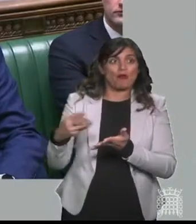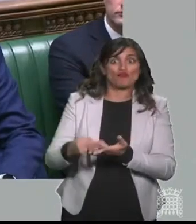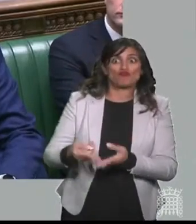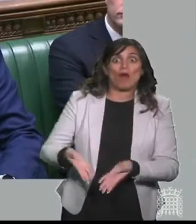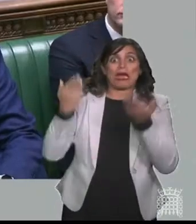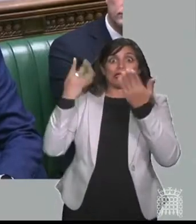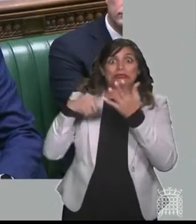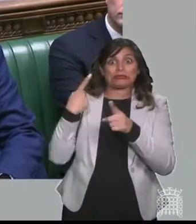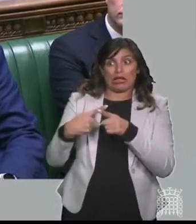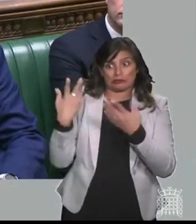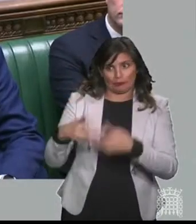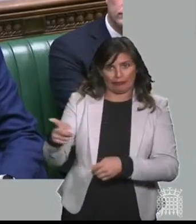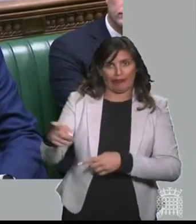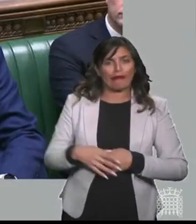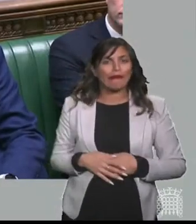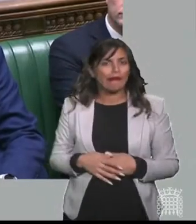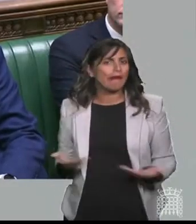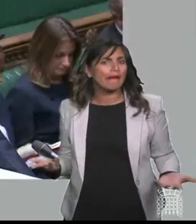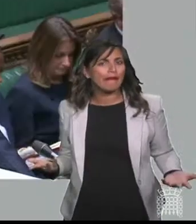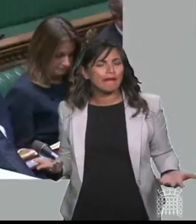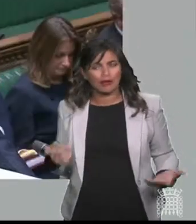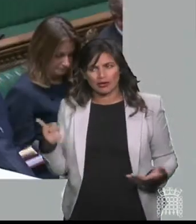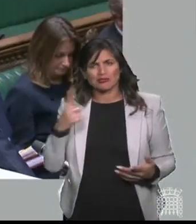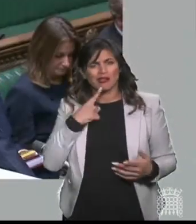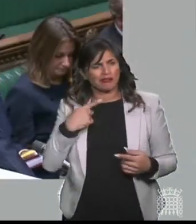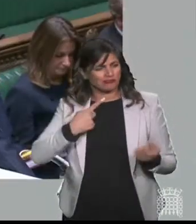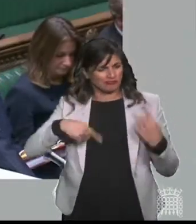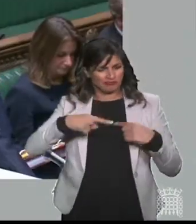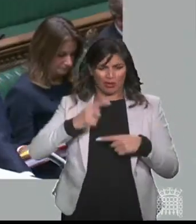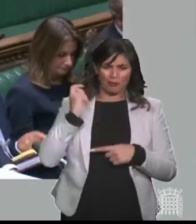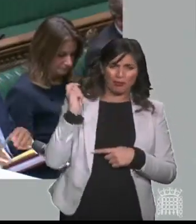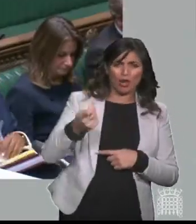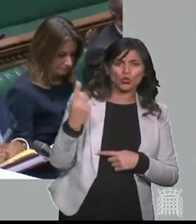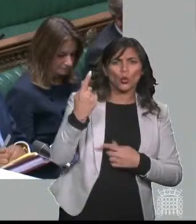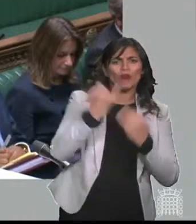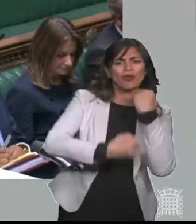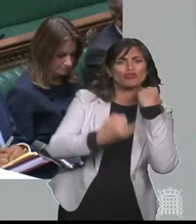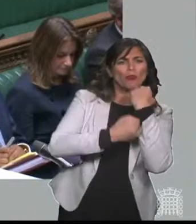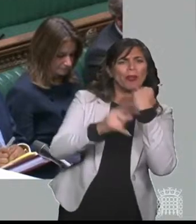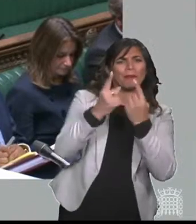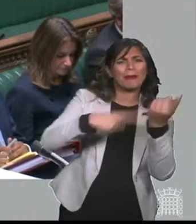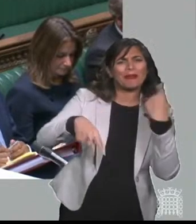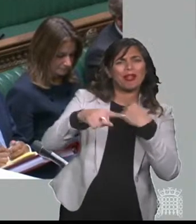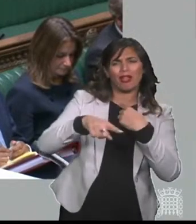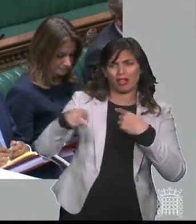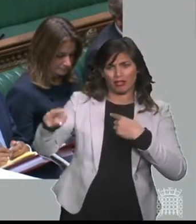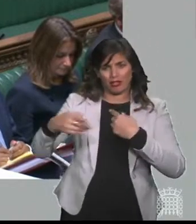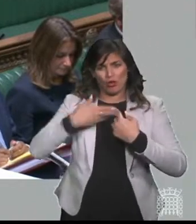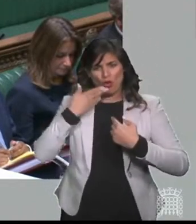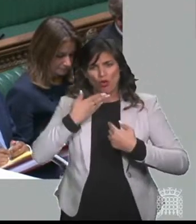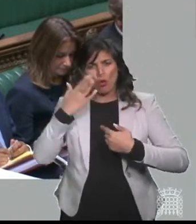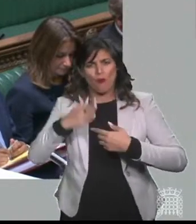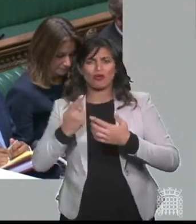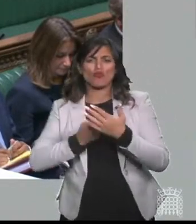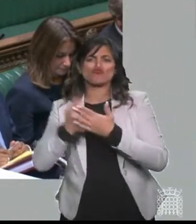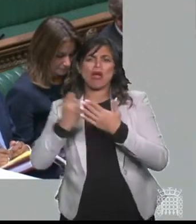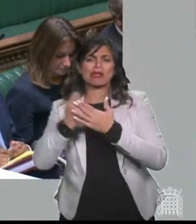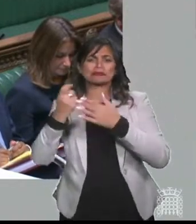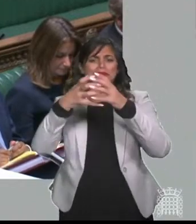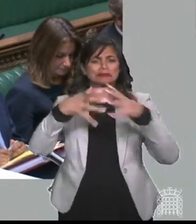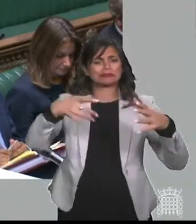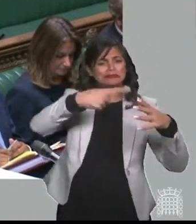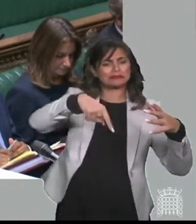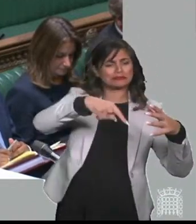about punishing the most vulnerable. And just look at the measures. He talked about renters and didn't mention that